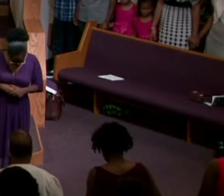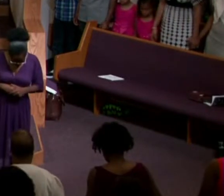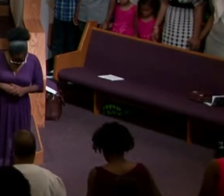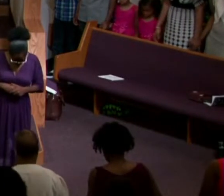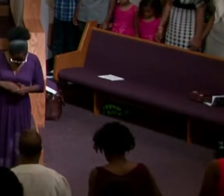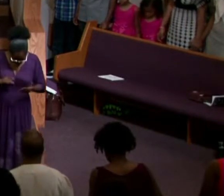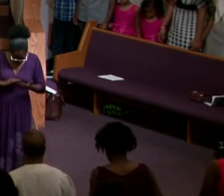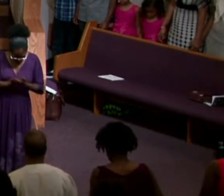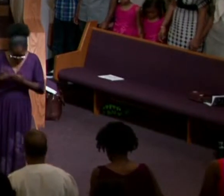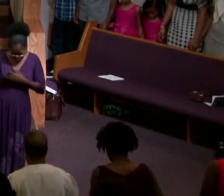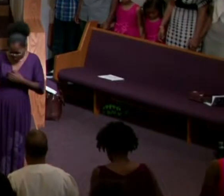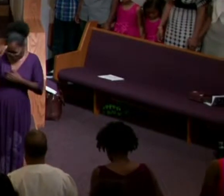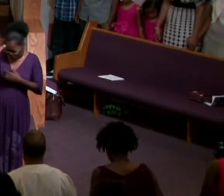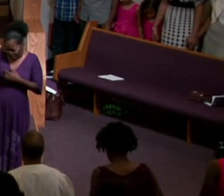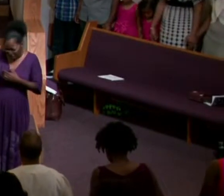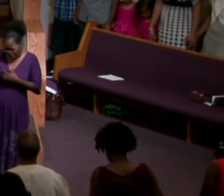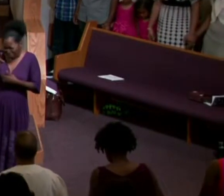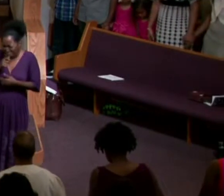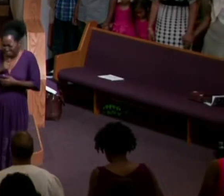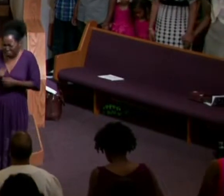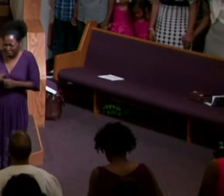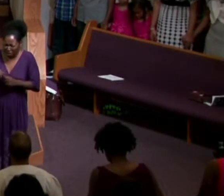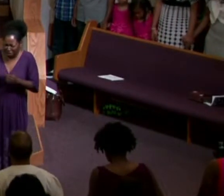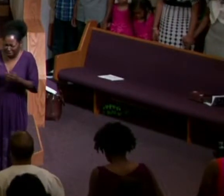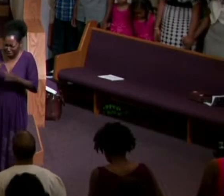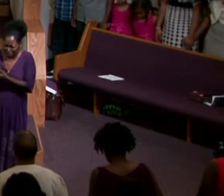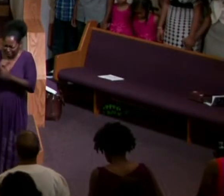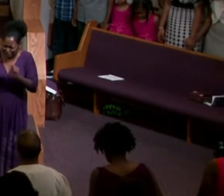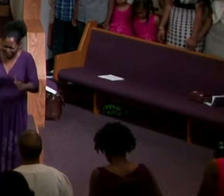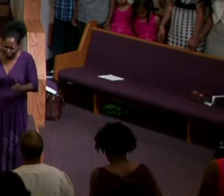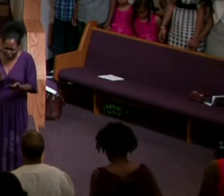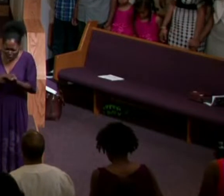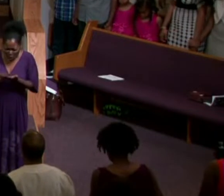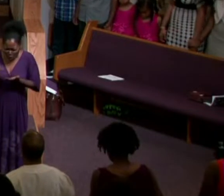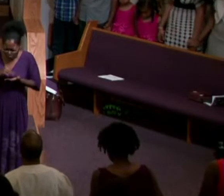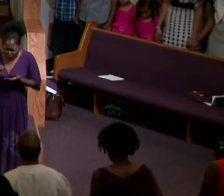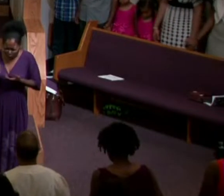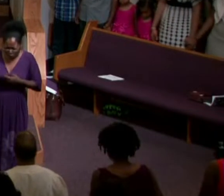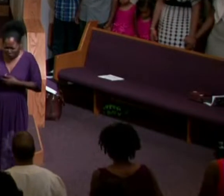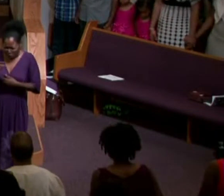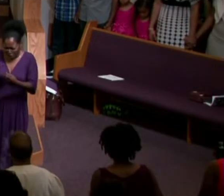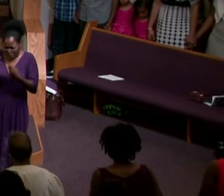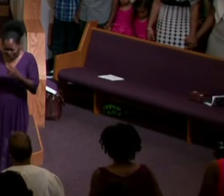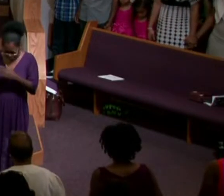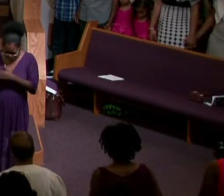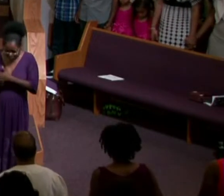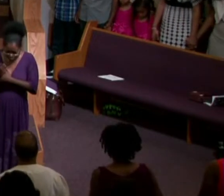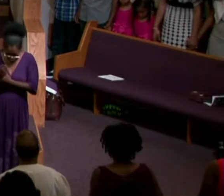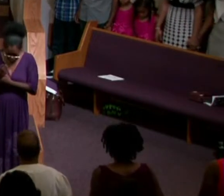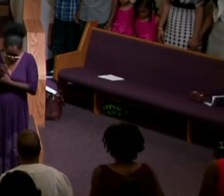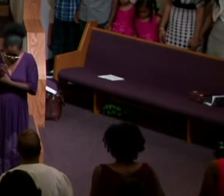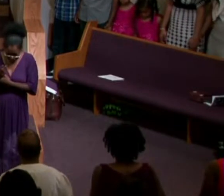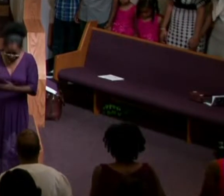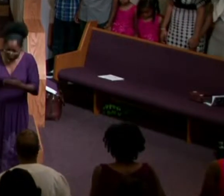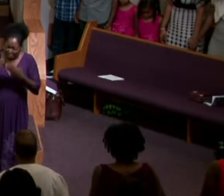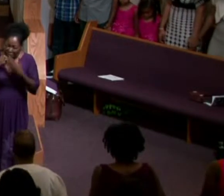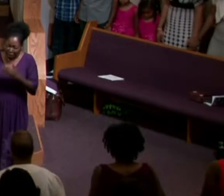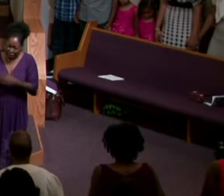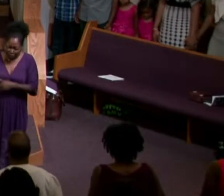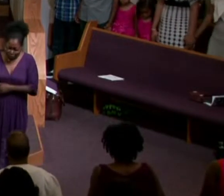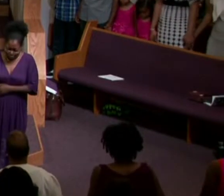Glorious Father, precious Savior, Holy Spirit, we come to you this morning thanking